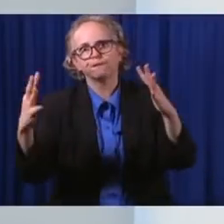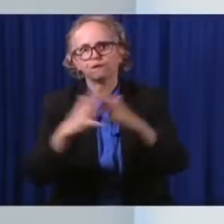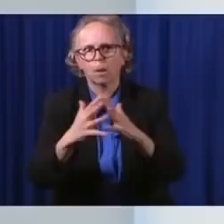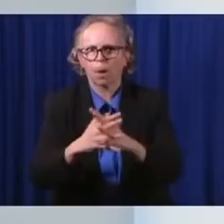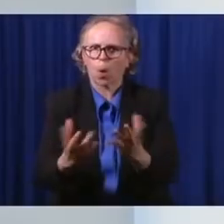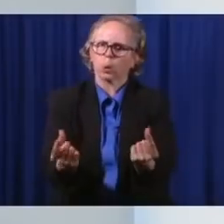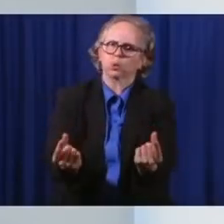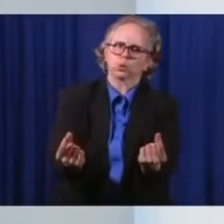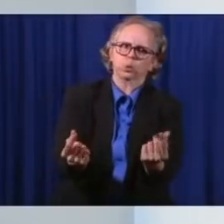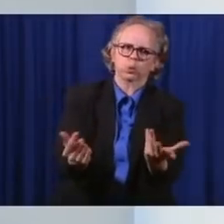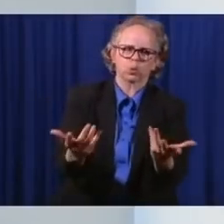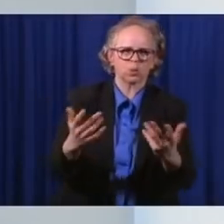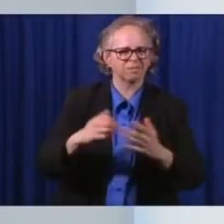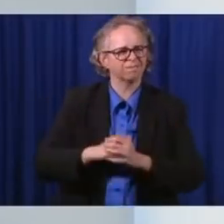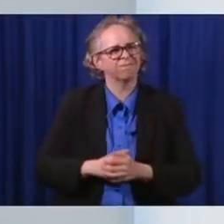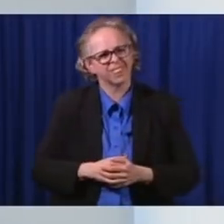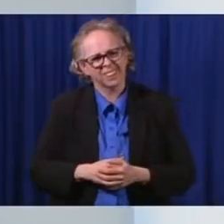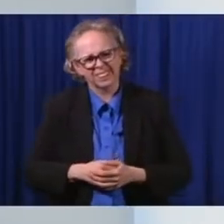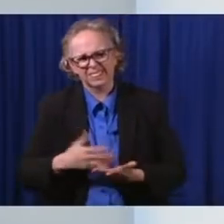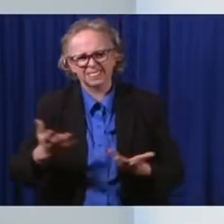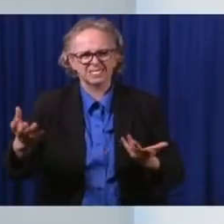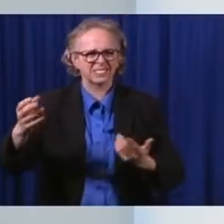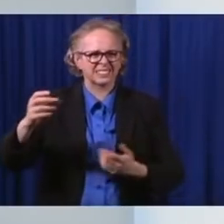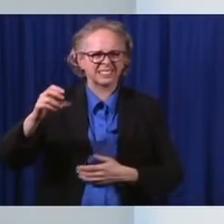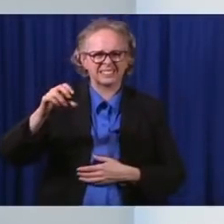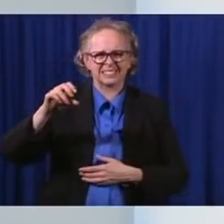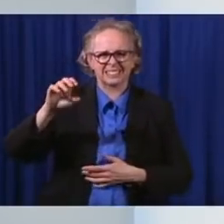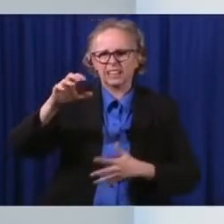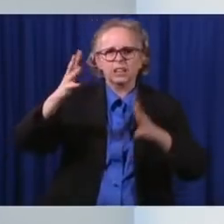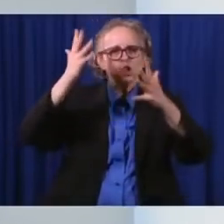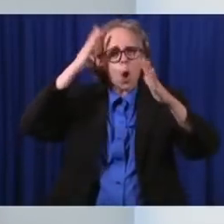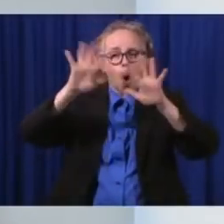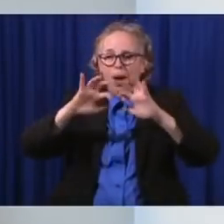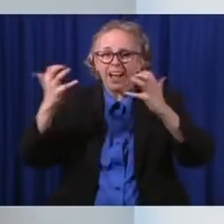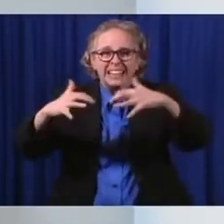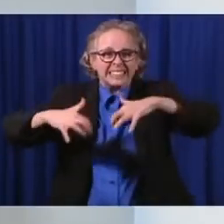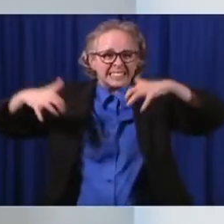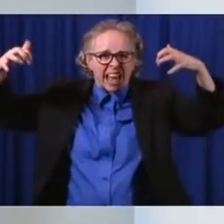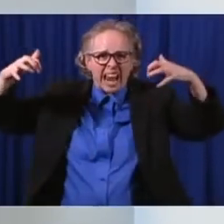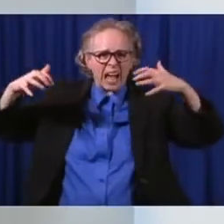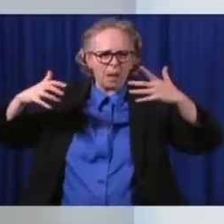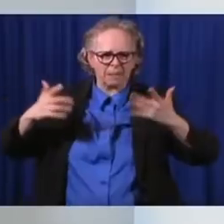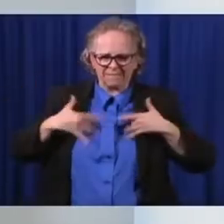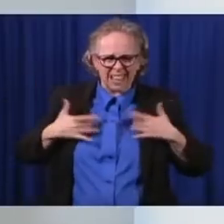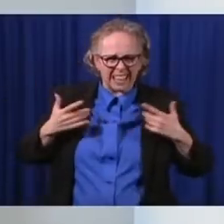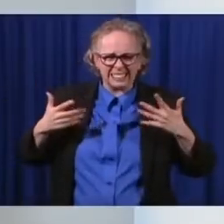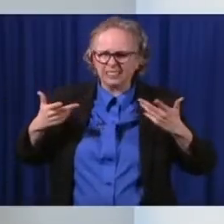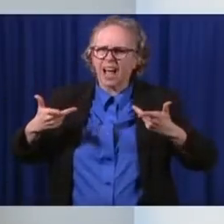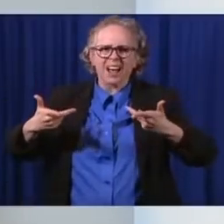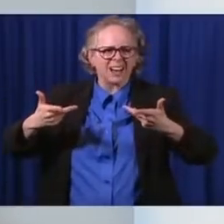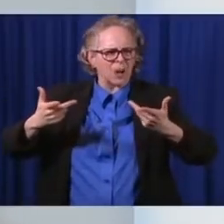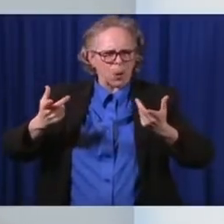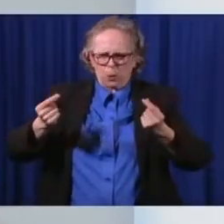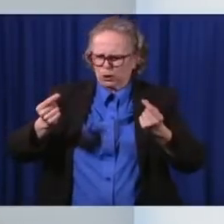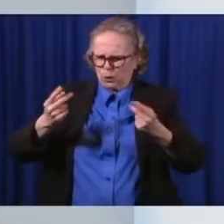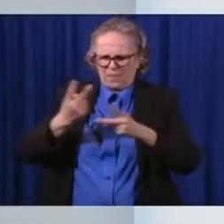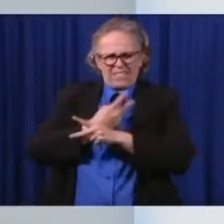large venues, stadiums and auditoriums where you have a large number of people, figuring out how you can